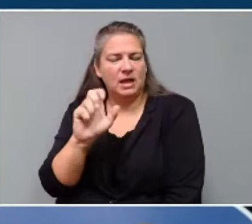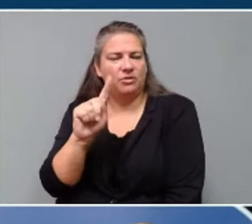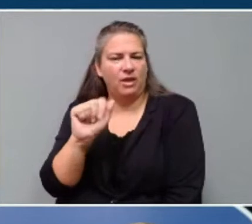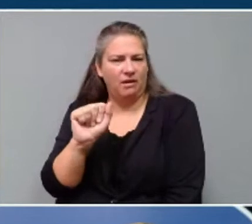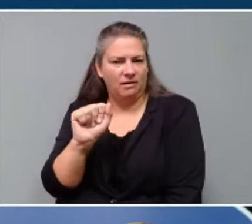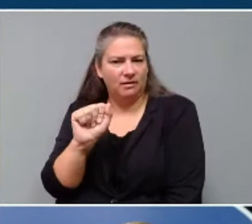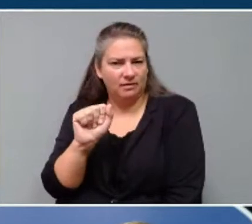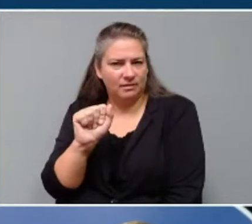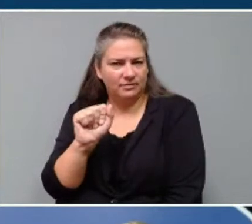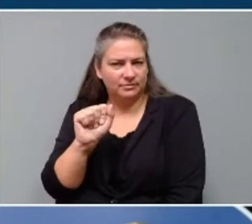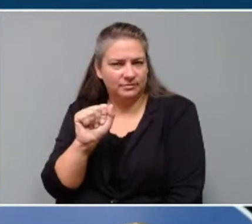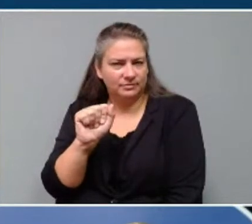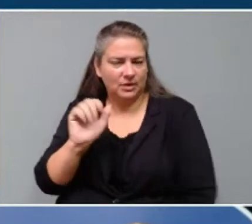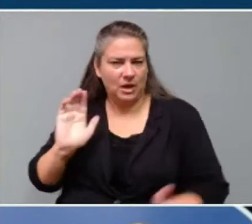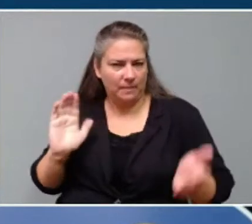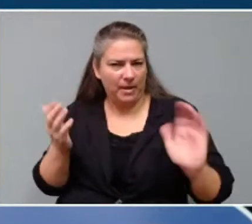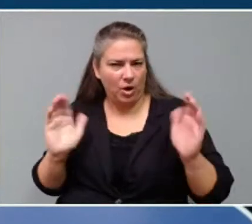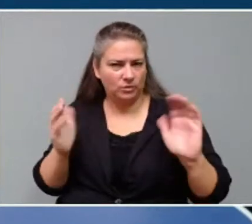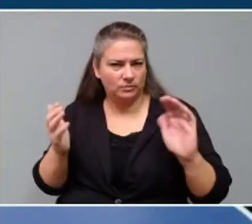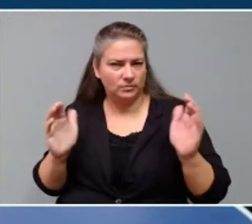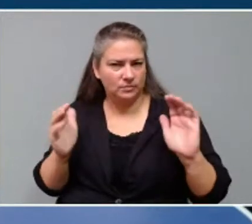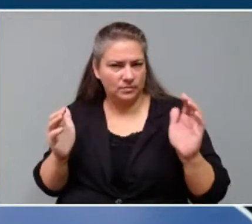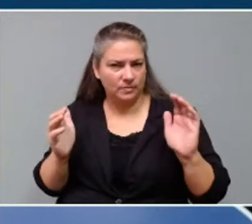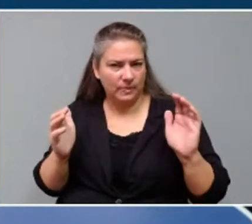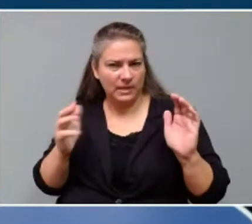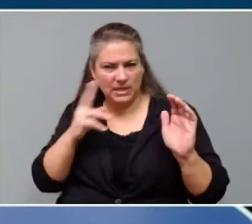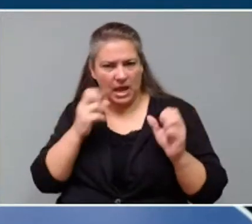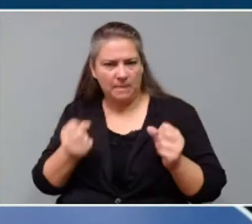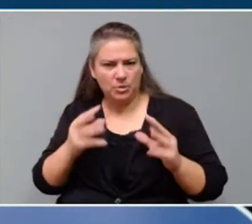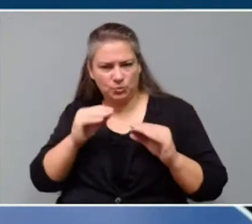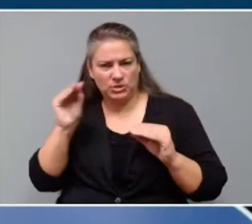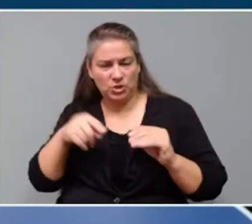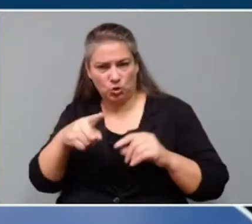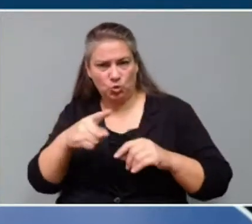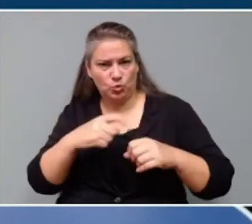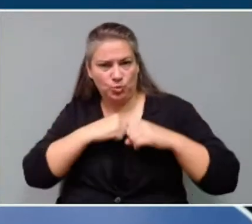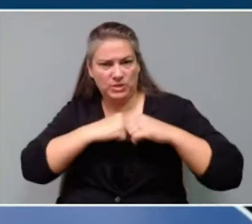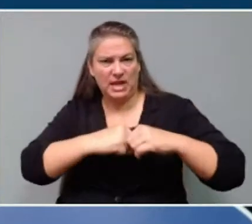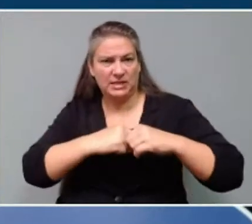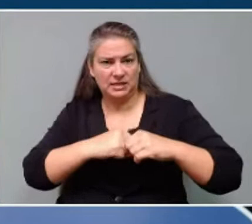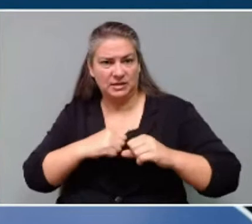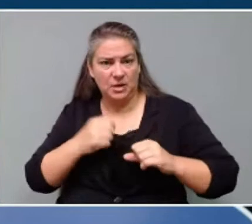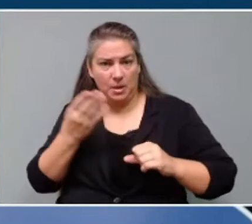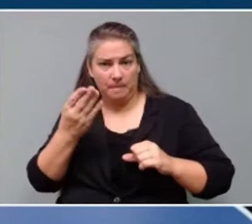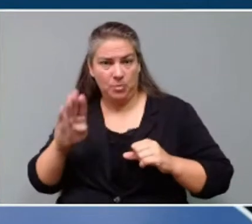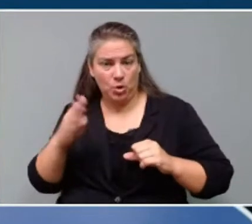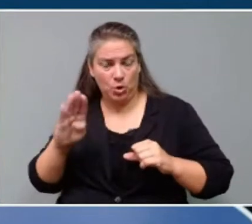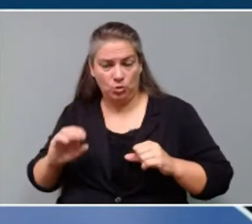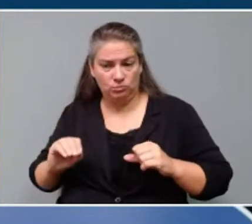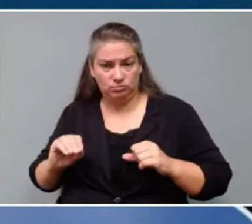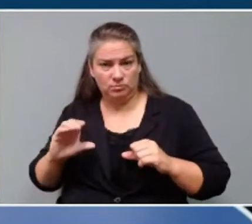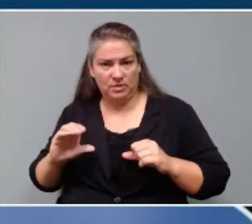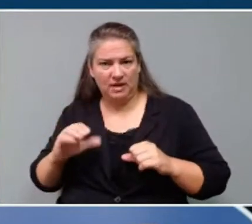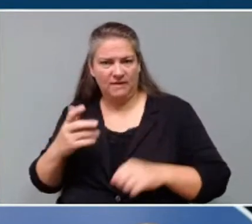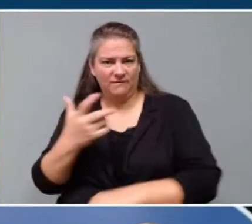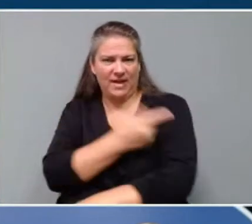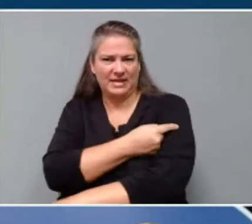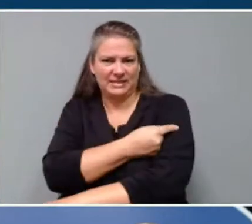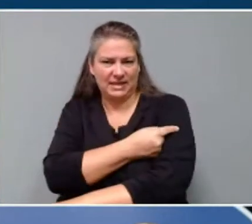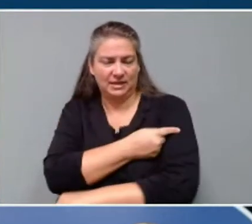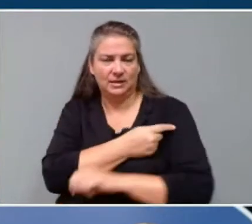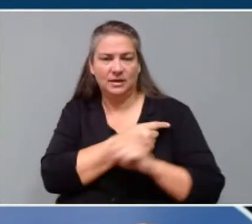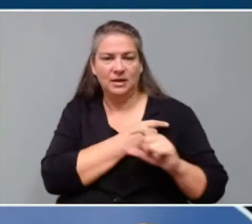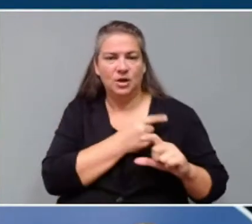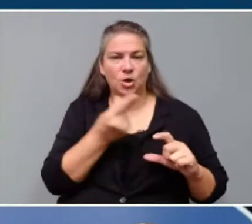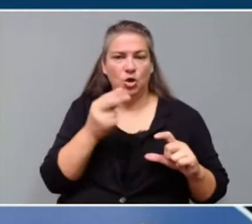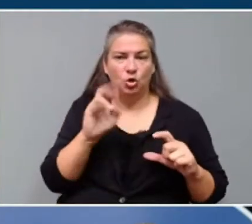were 4 times more protected if you had taken the vaccine, which is in blue, than if you had not, which is, I think we